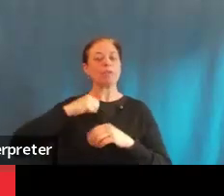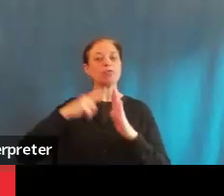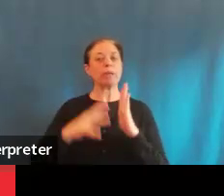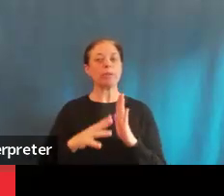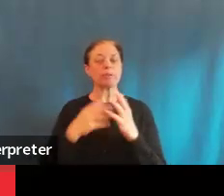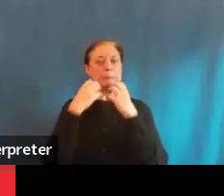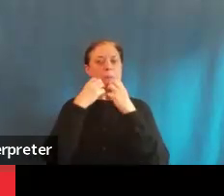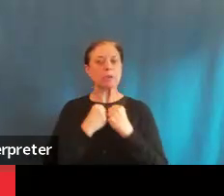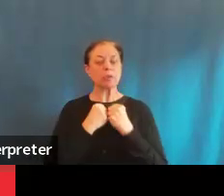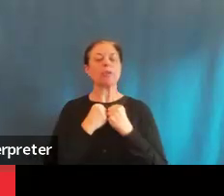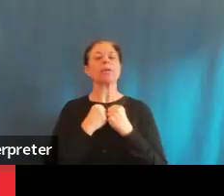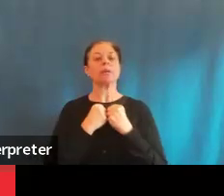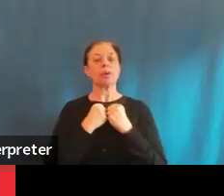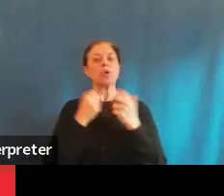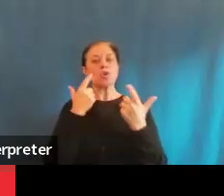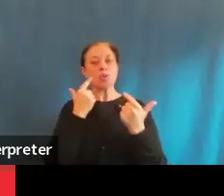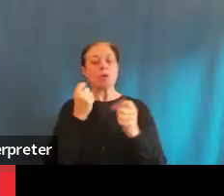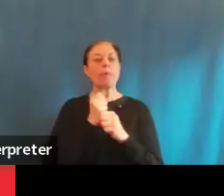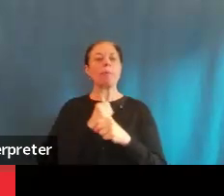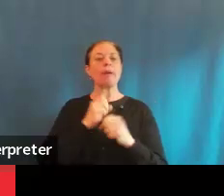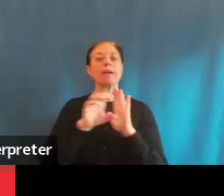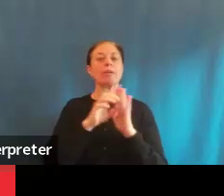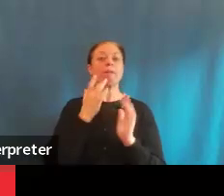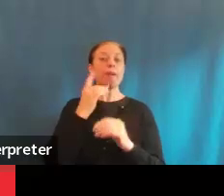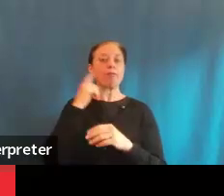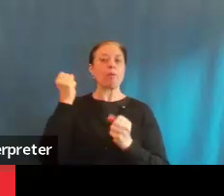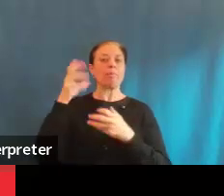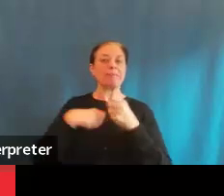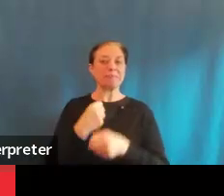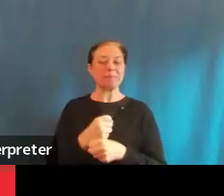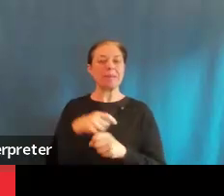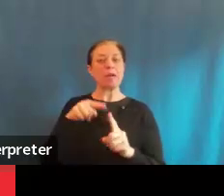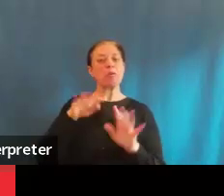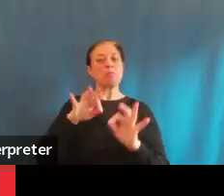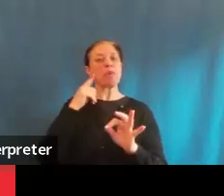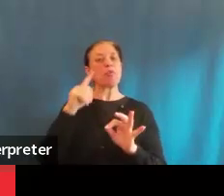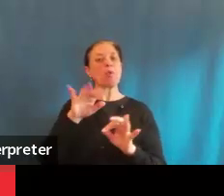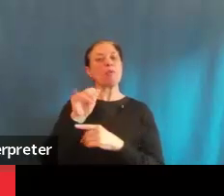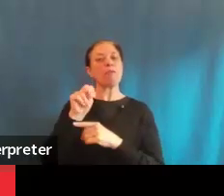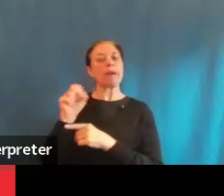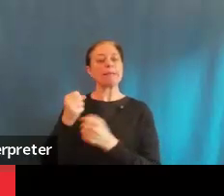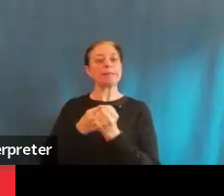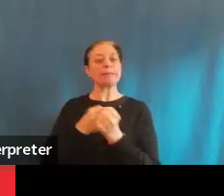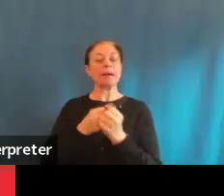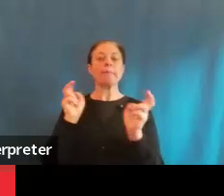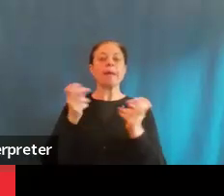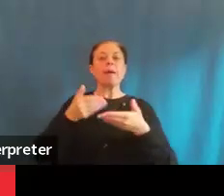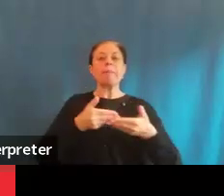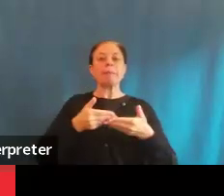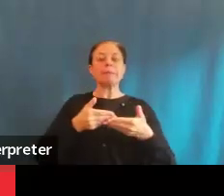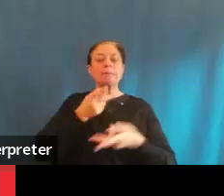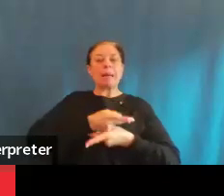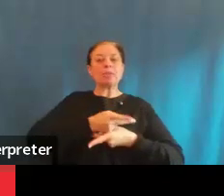humor that has made the character a favorite for decades. This is perfect for fans of The Babysitter's Little